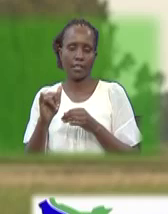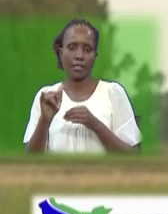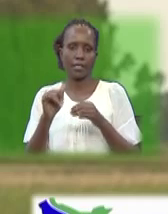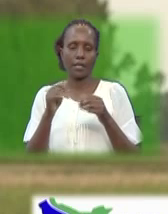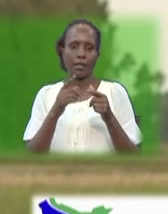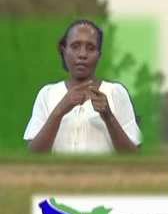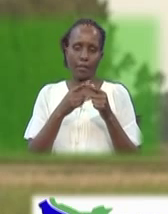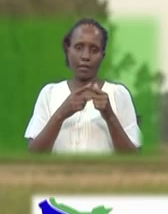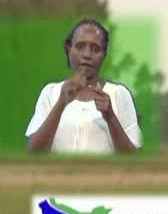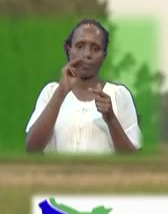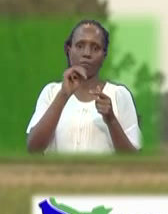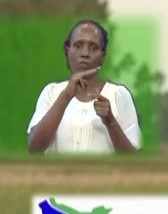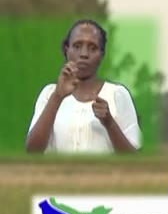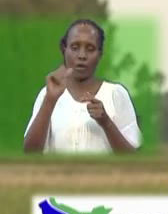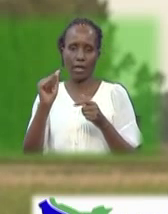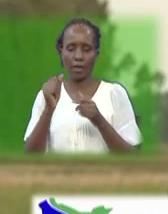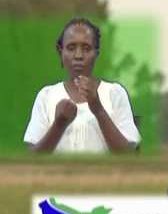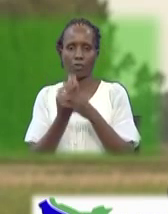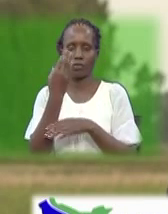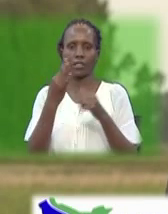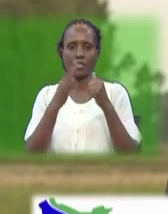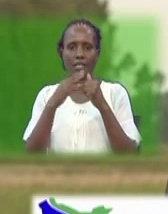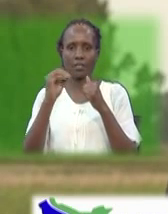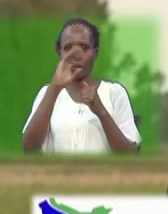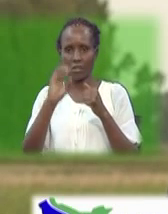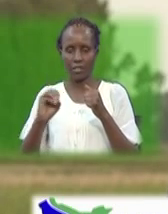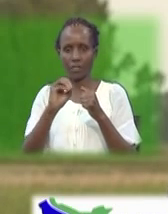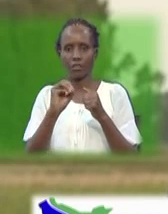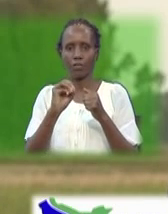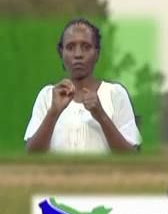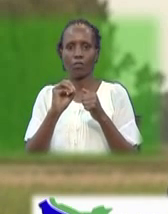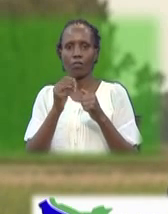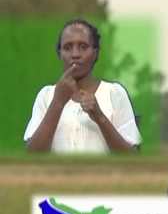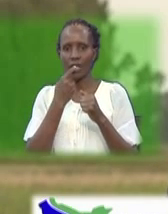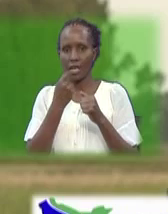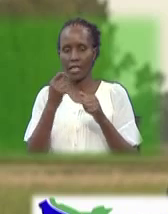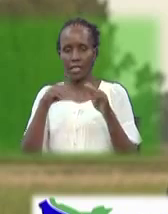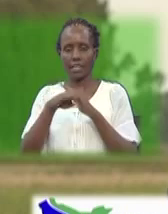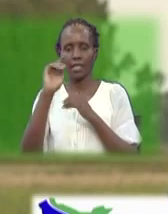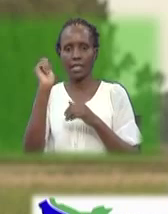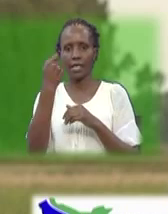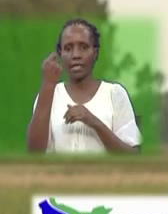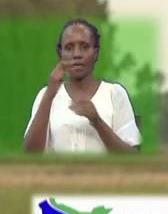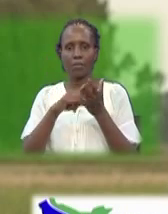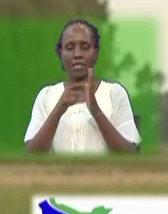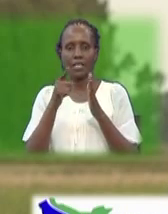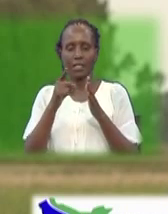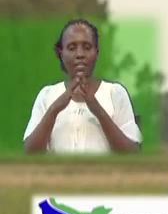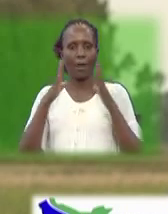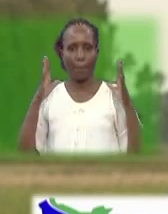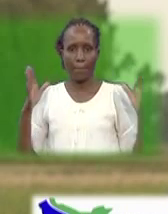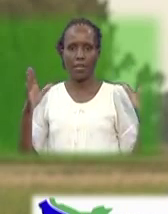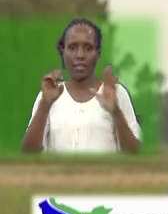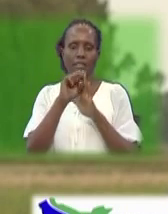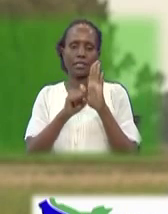and Mwea Irrigation Scheme produces 80% of the local production of rice in Kenya. So it is a significant scheme